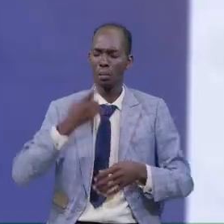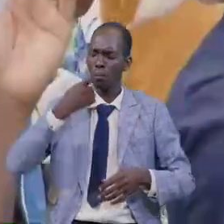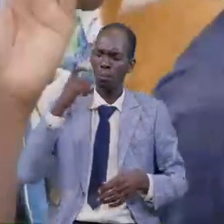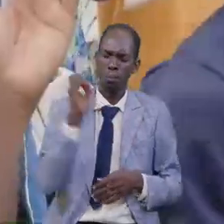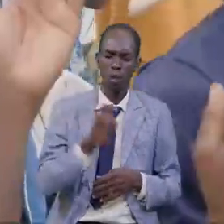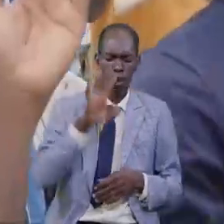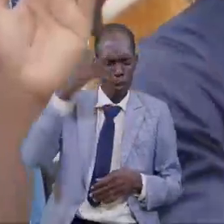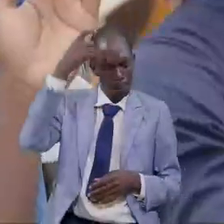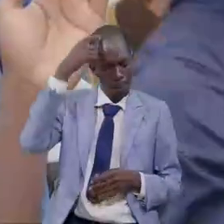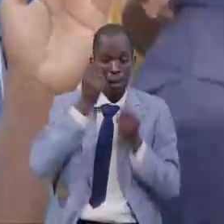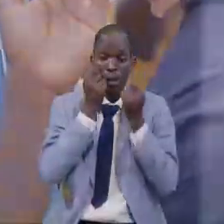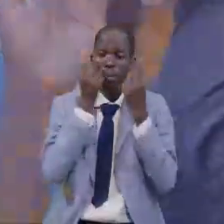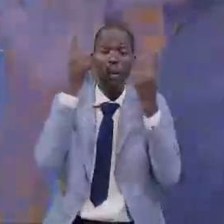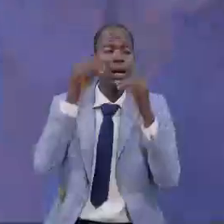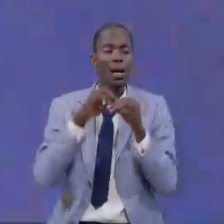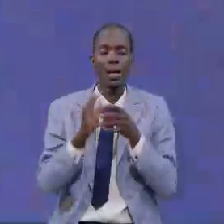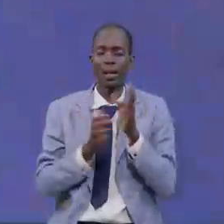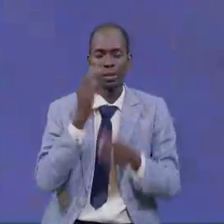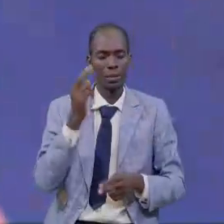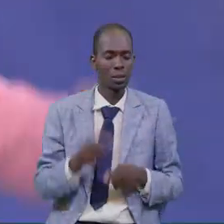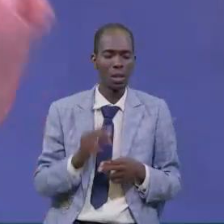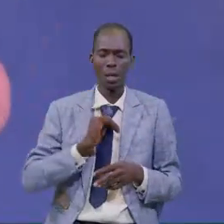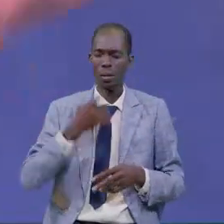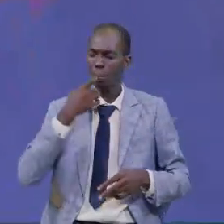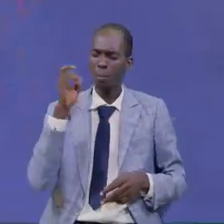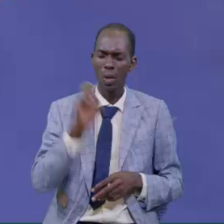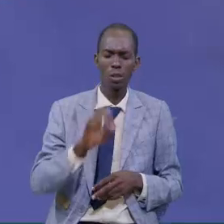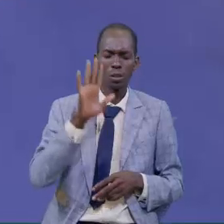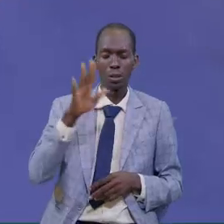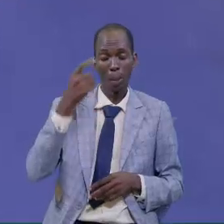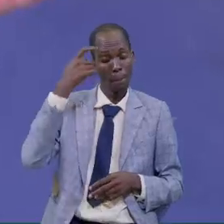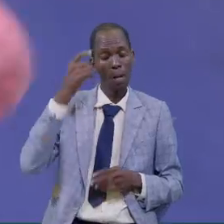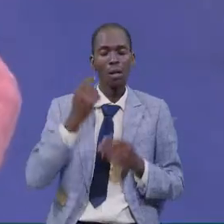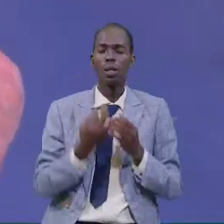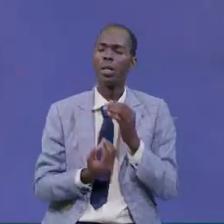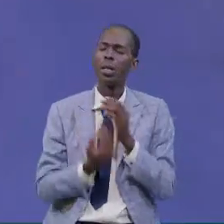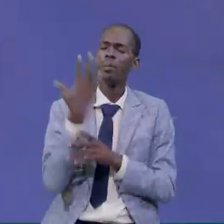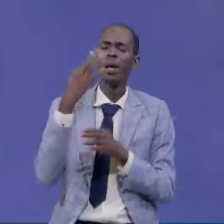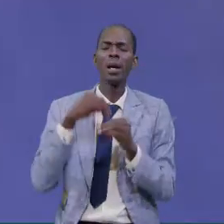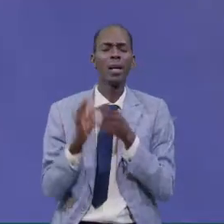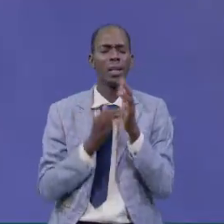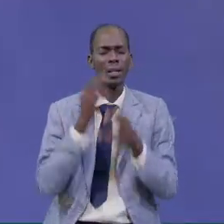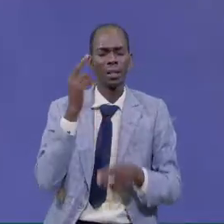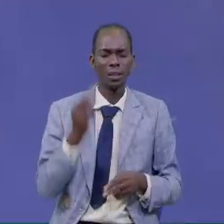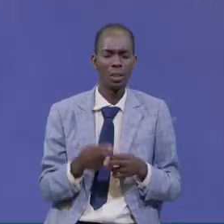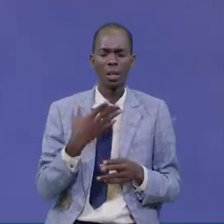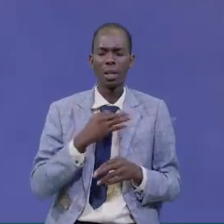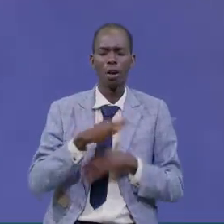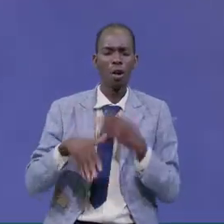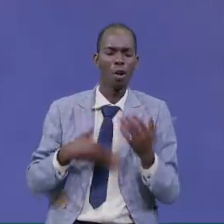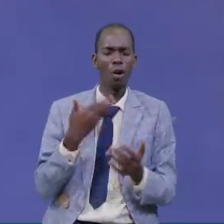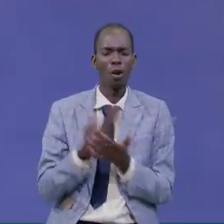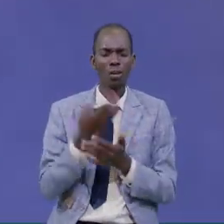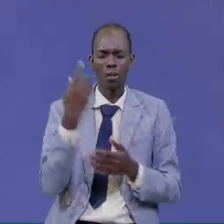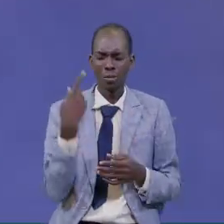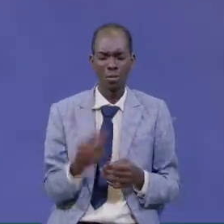up. I command your mind, grow. And all the fixation and